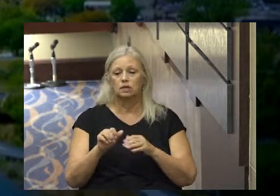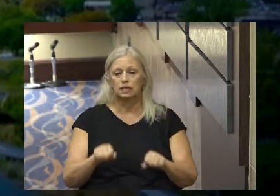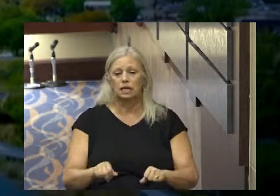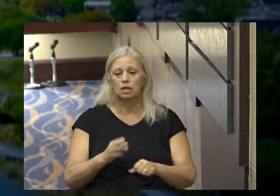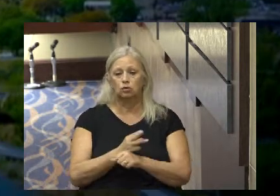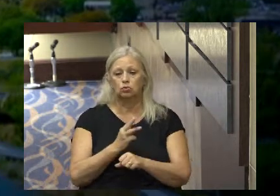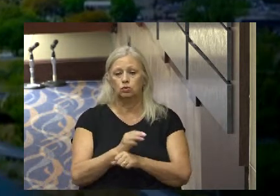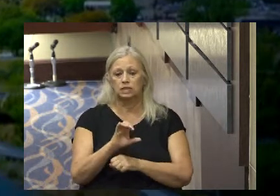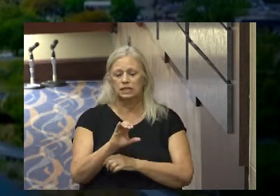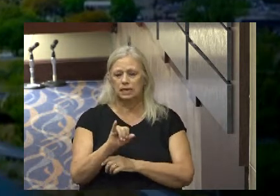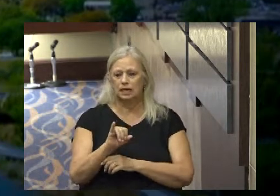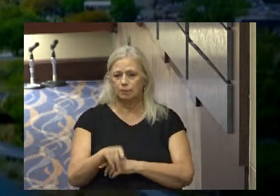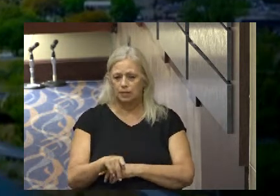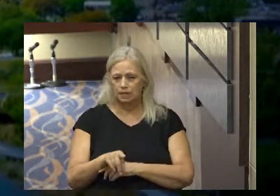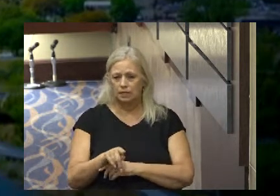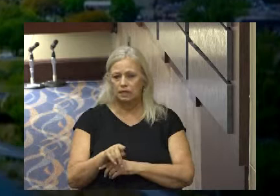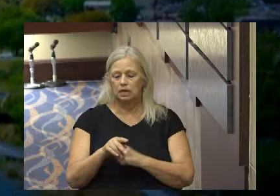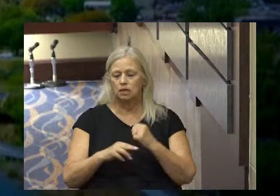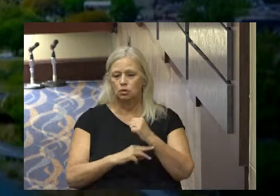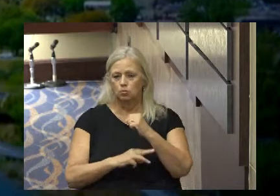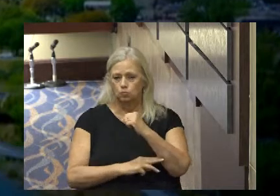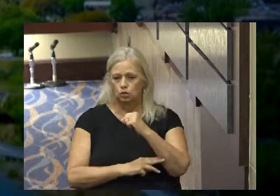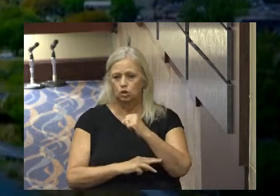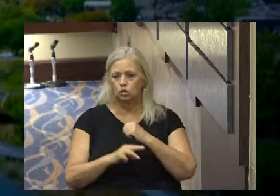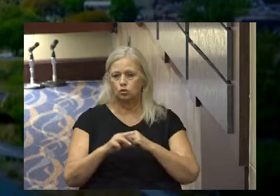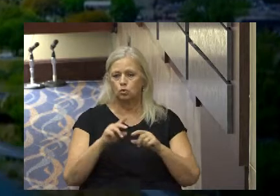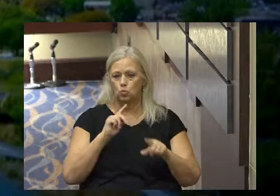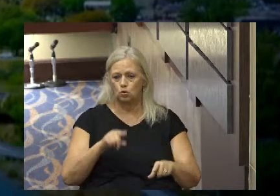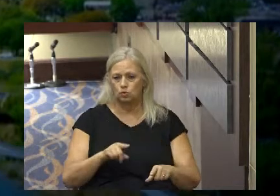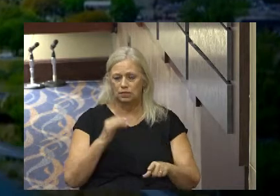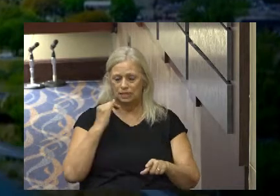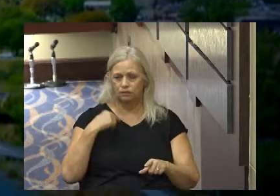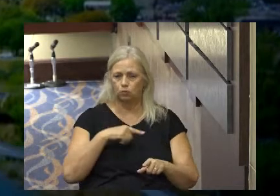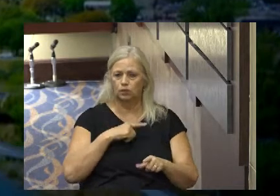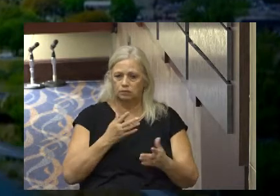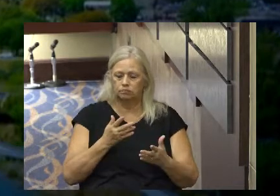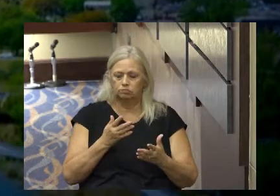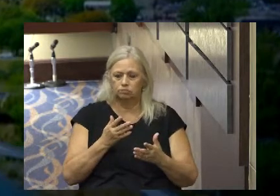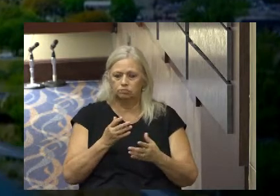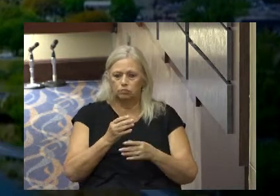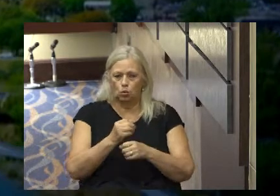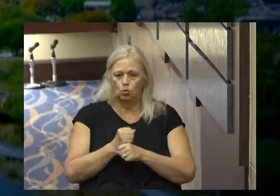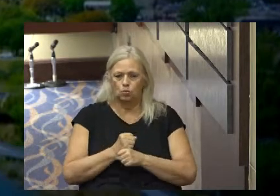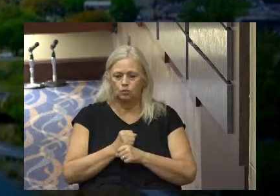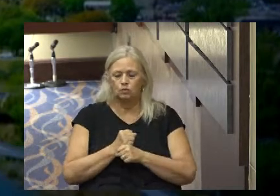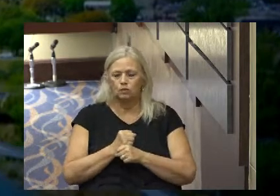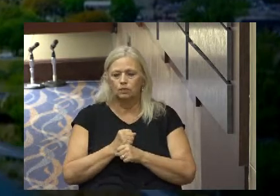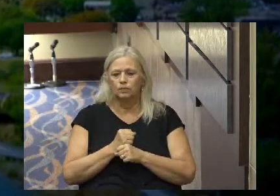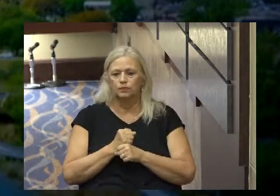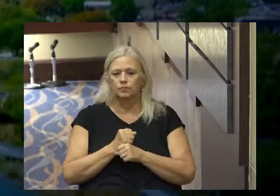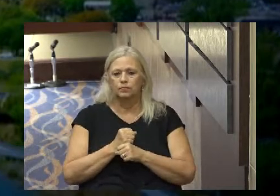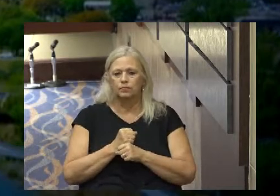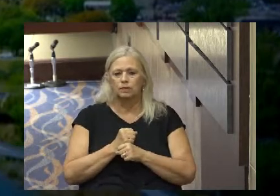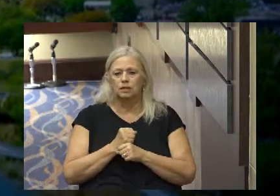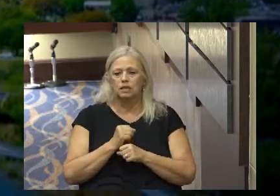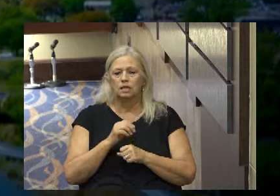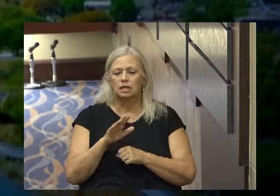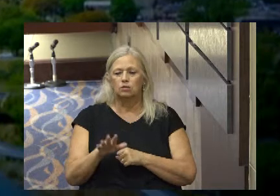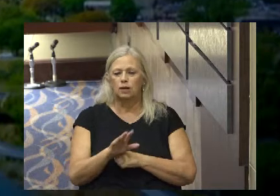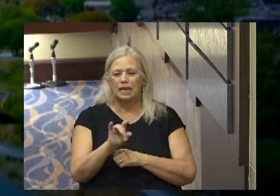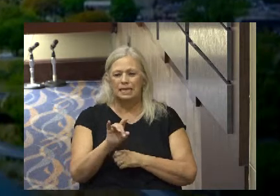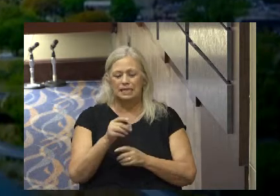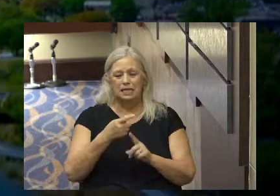bridge dollars to support if we are awarded, if we're fortunate enough to get the project. It would be about an